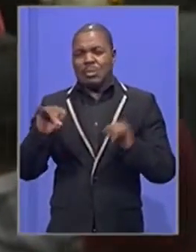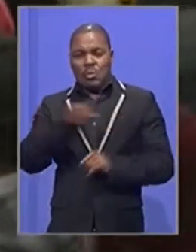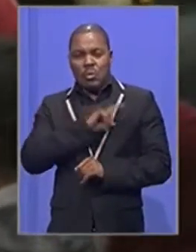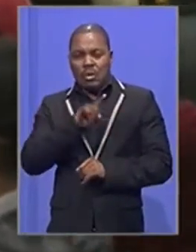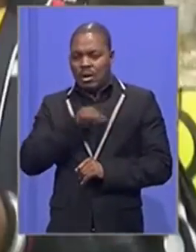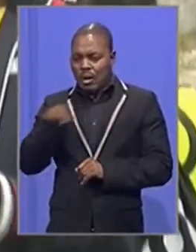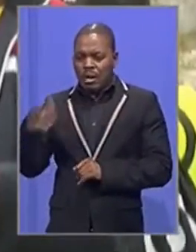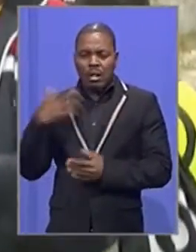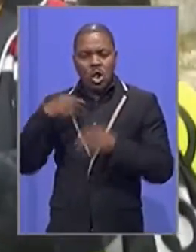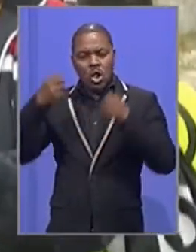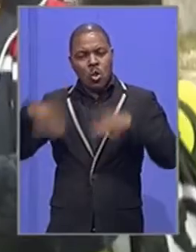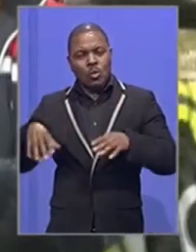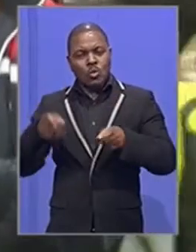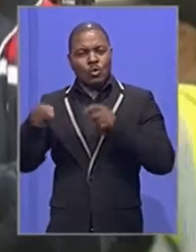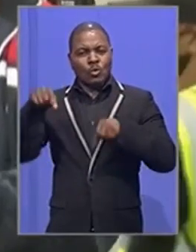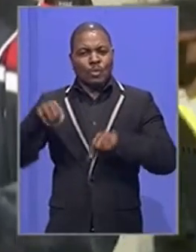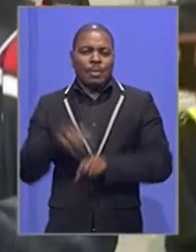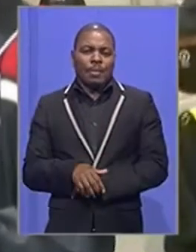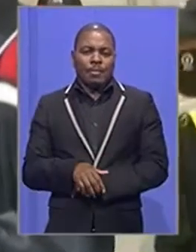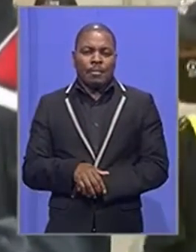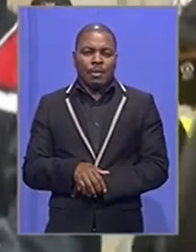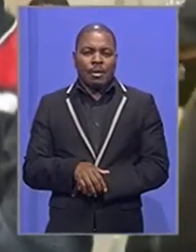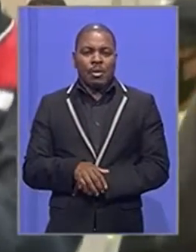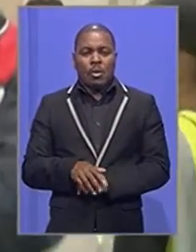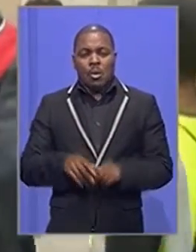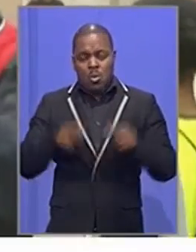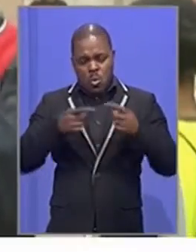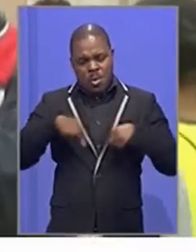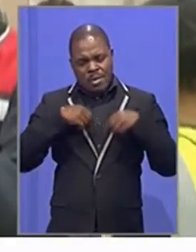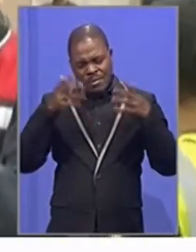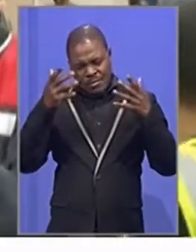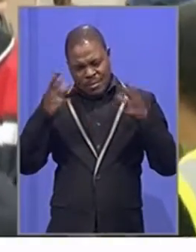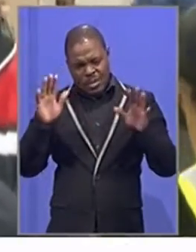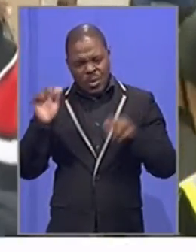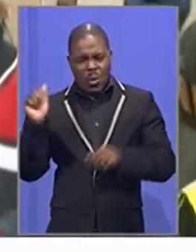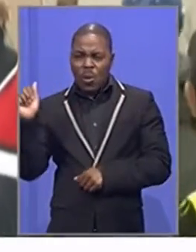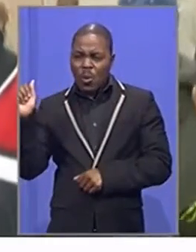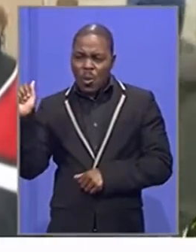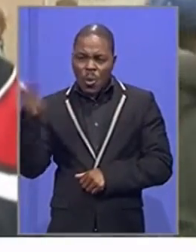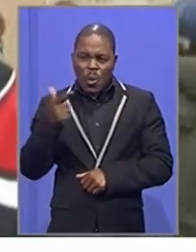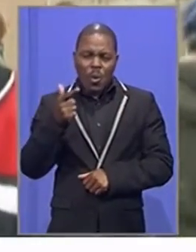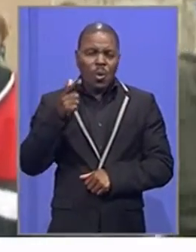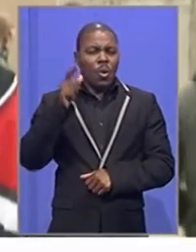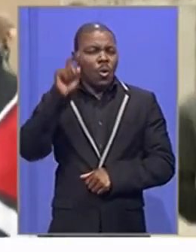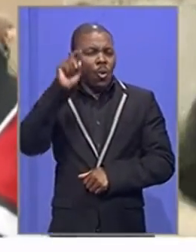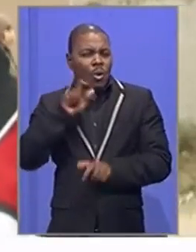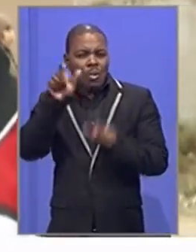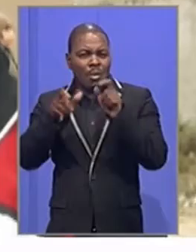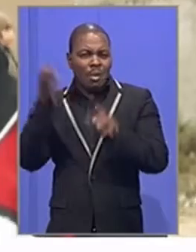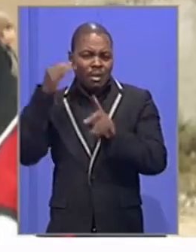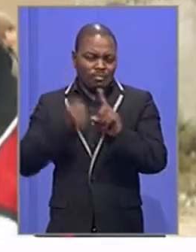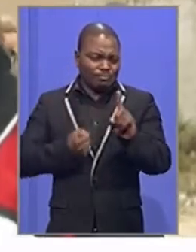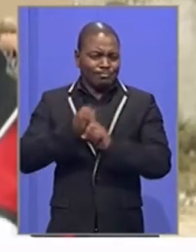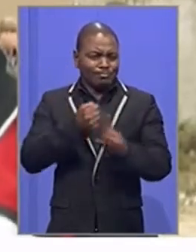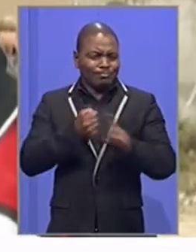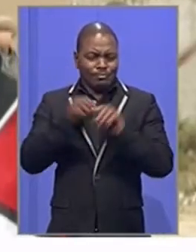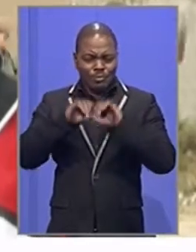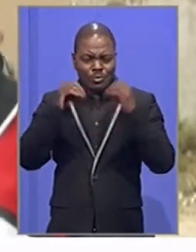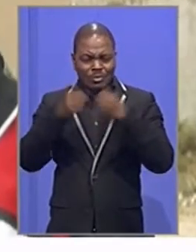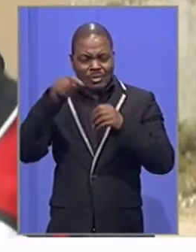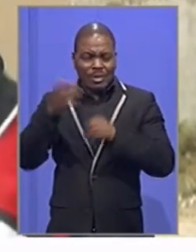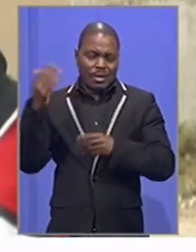taolo mona. Who have actually been able to call back all those old activists of the mass democratic movement